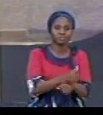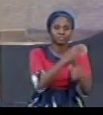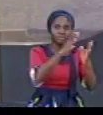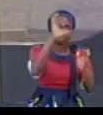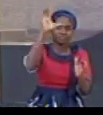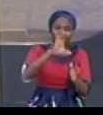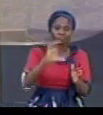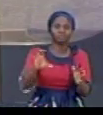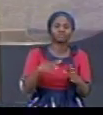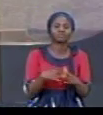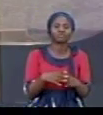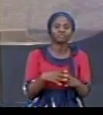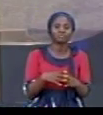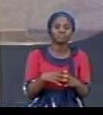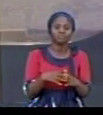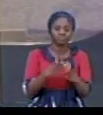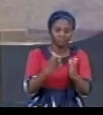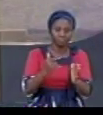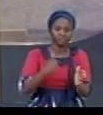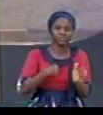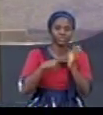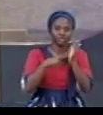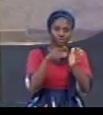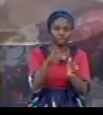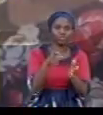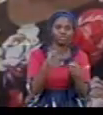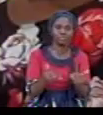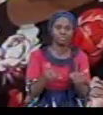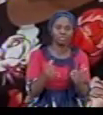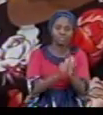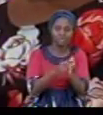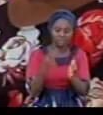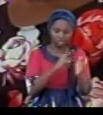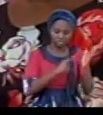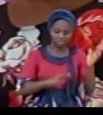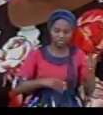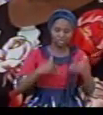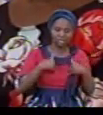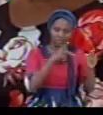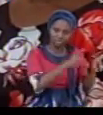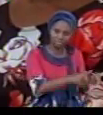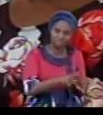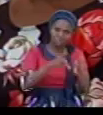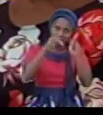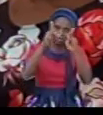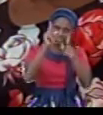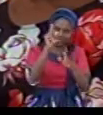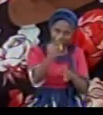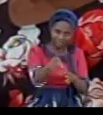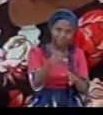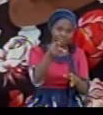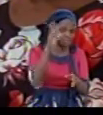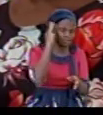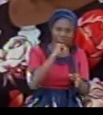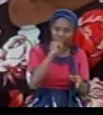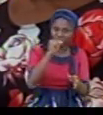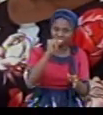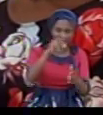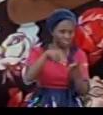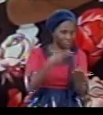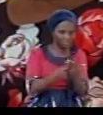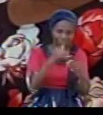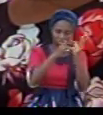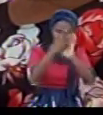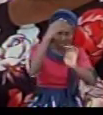up. The Lord has promoted you. You will not come down in